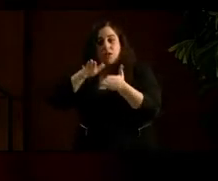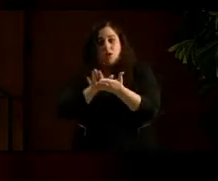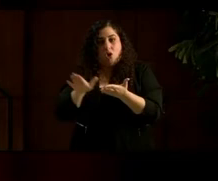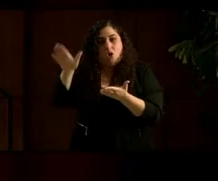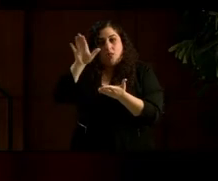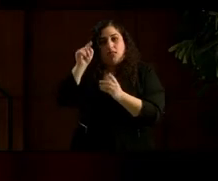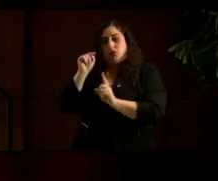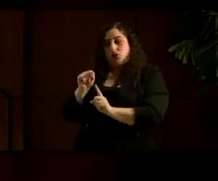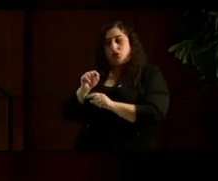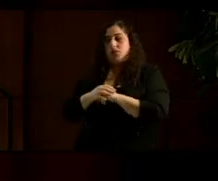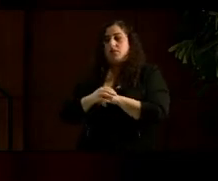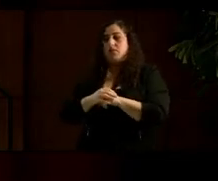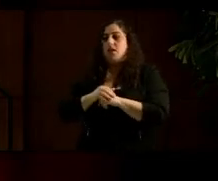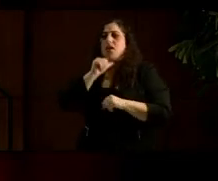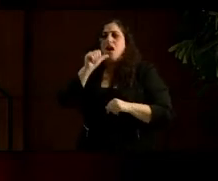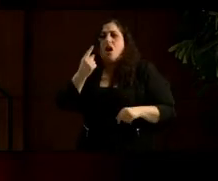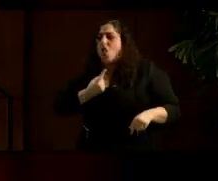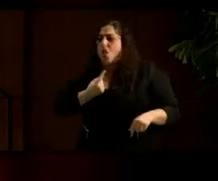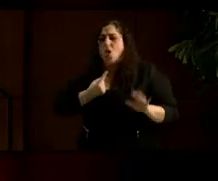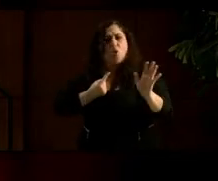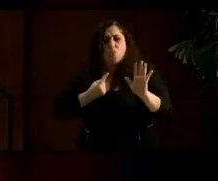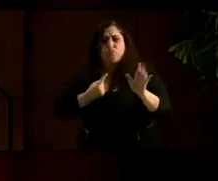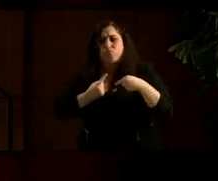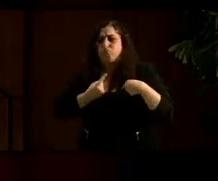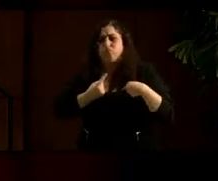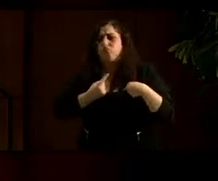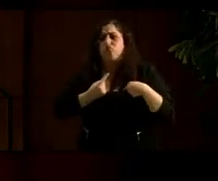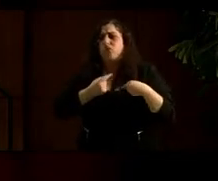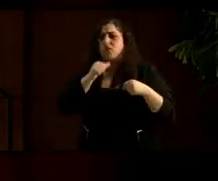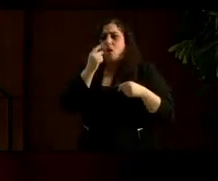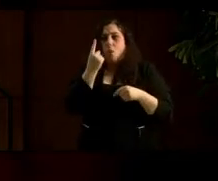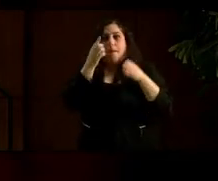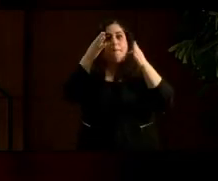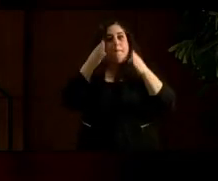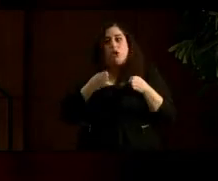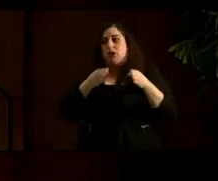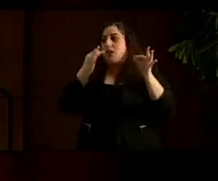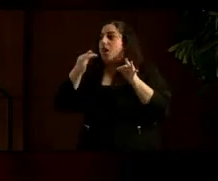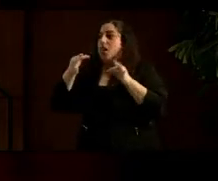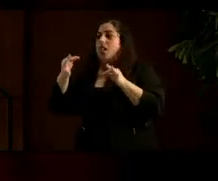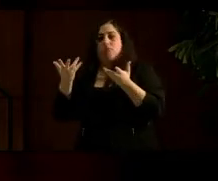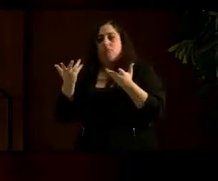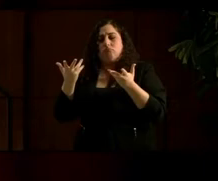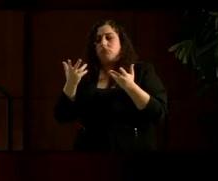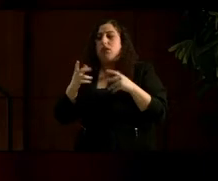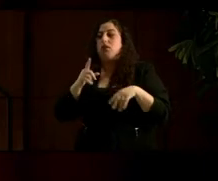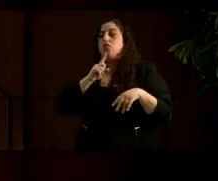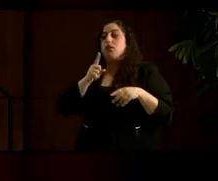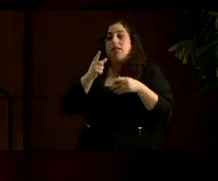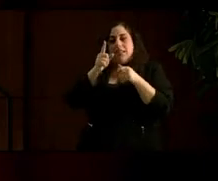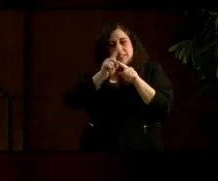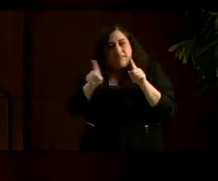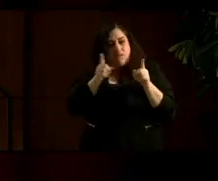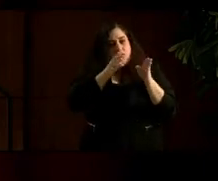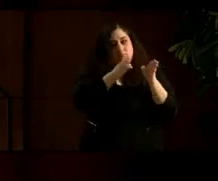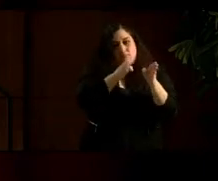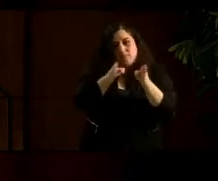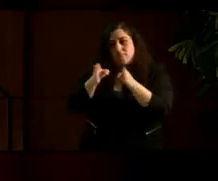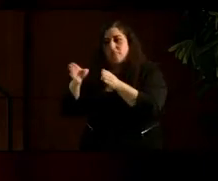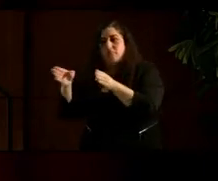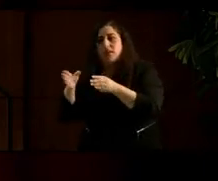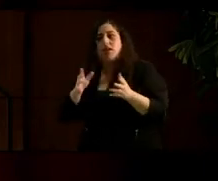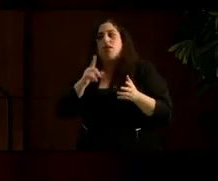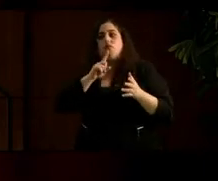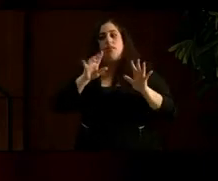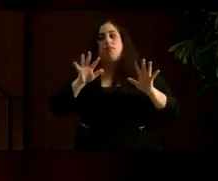of one institution or one program or one individual. All of these strategies amplify access and were the direct